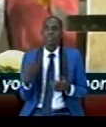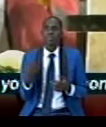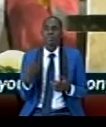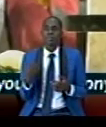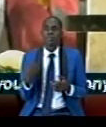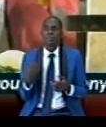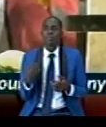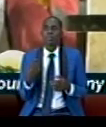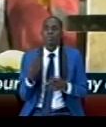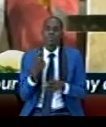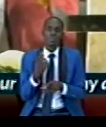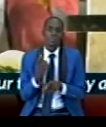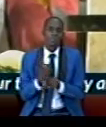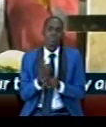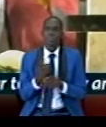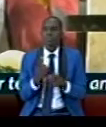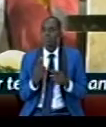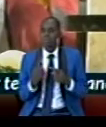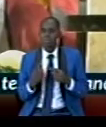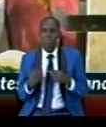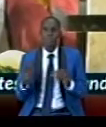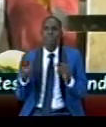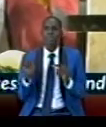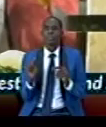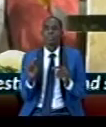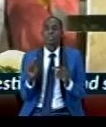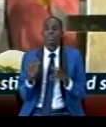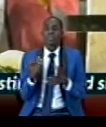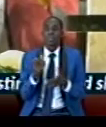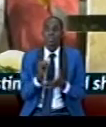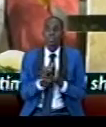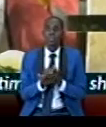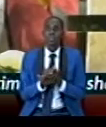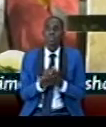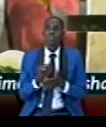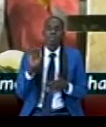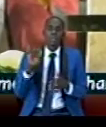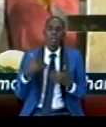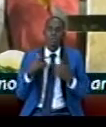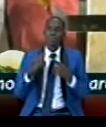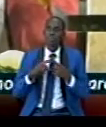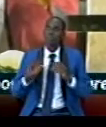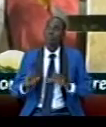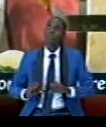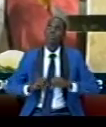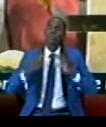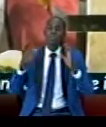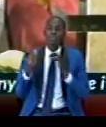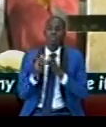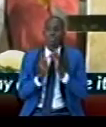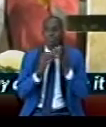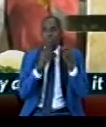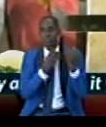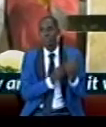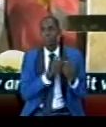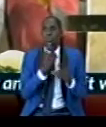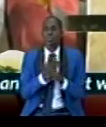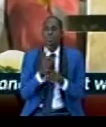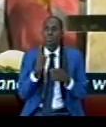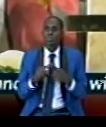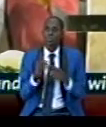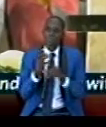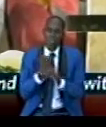from people outside, to the extent that I sacrifice my Christian faith just to make sure I get love from other